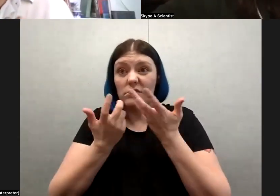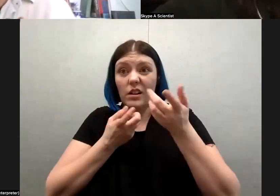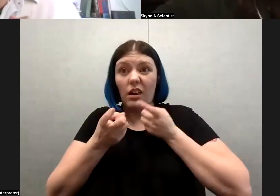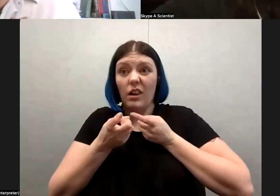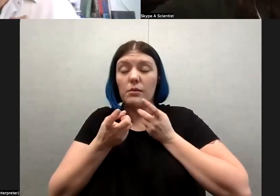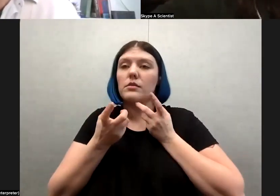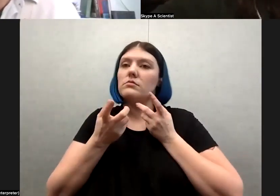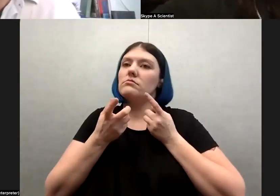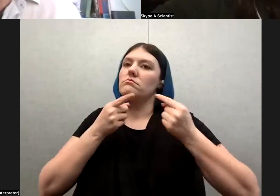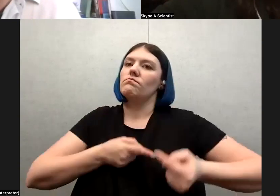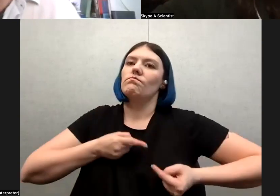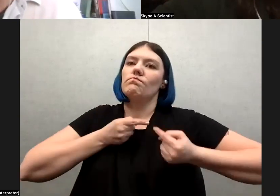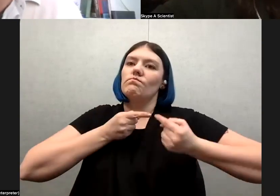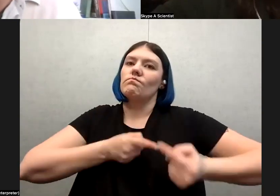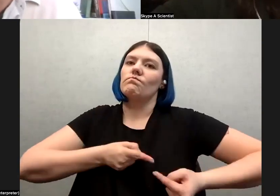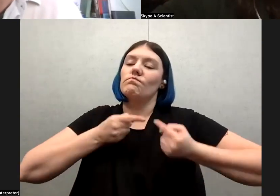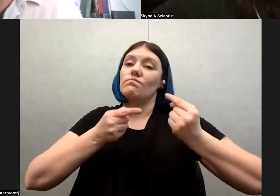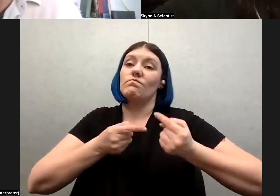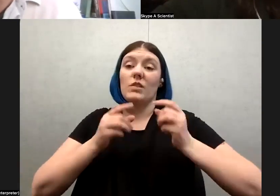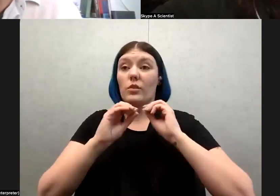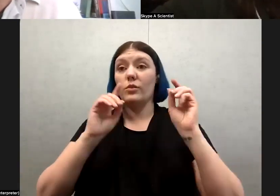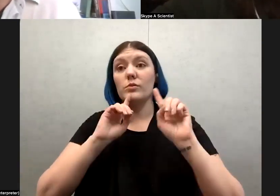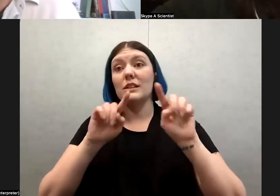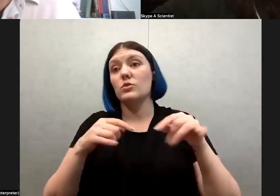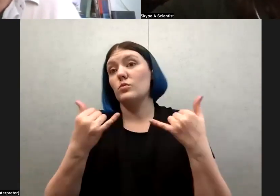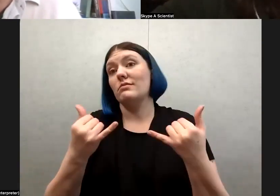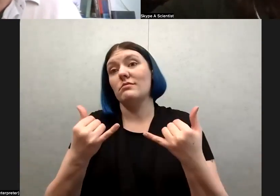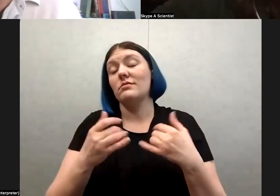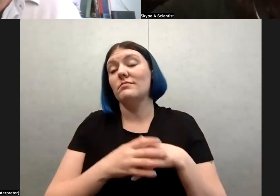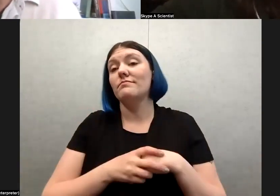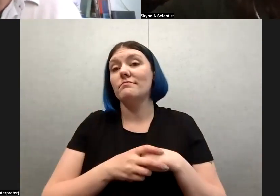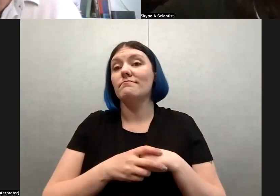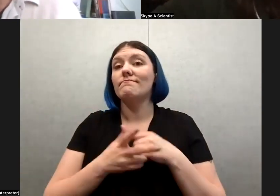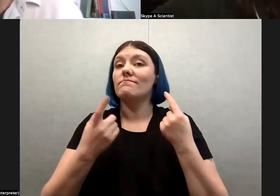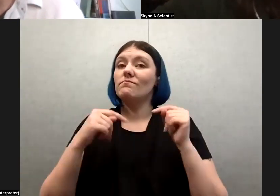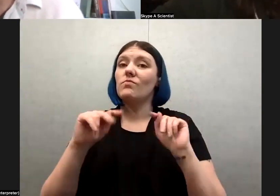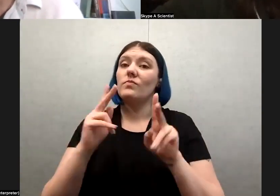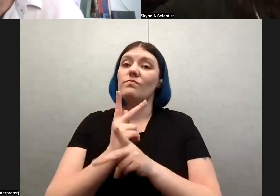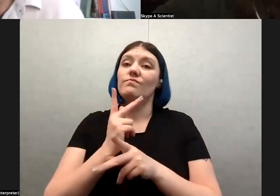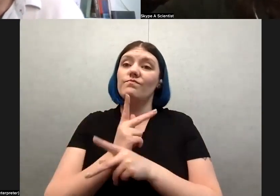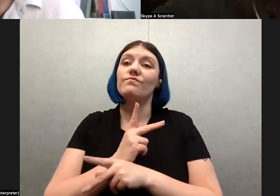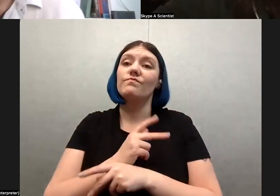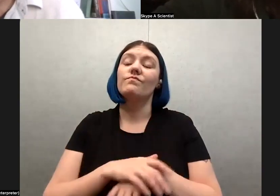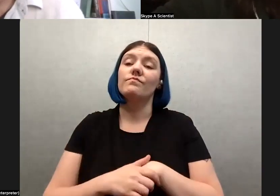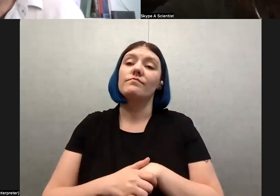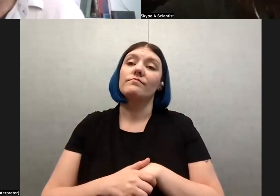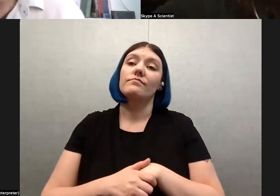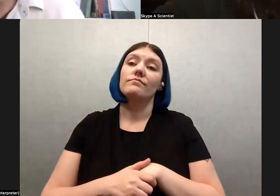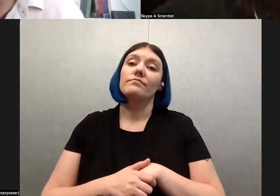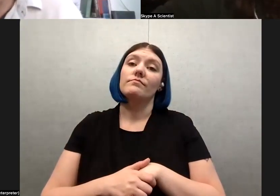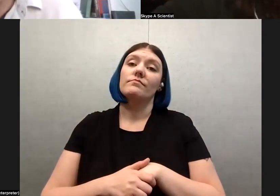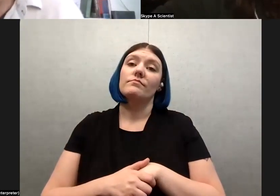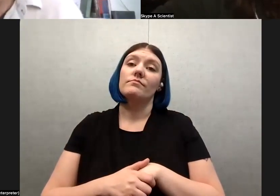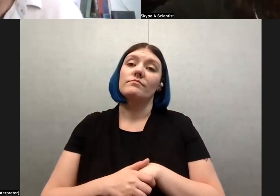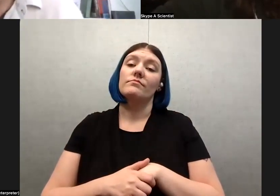ongoing problem and we don't have the answers to that problem yet. Something we're definitely still trying to figure out. Sounds good. Thank